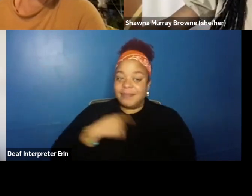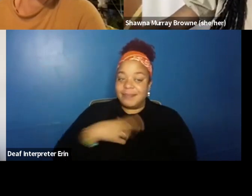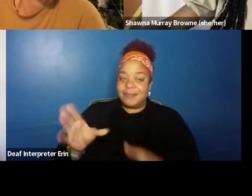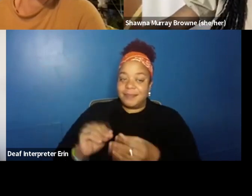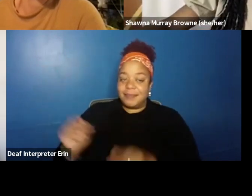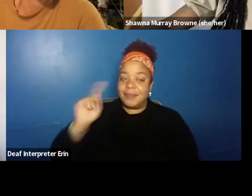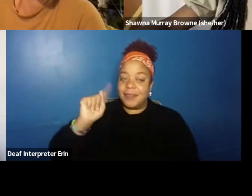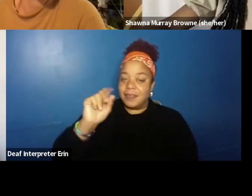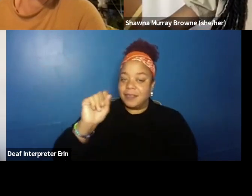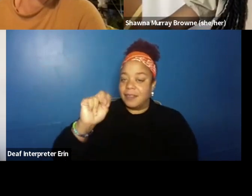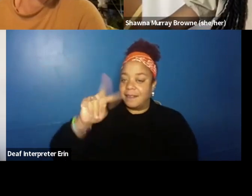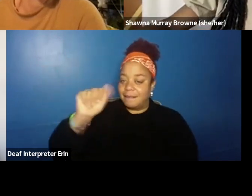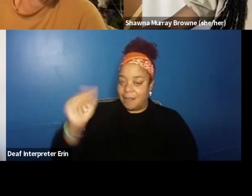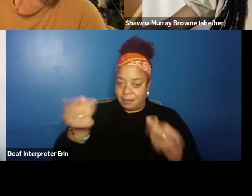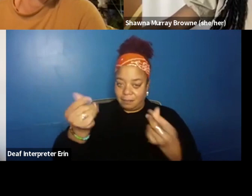land.